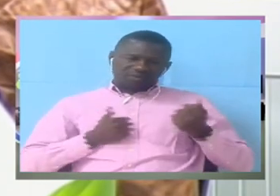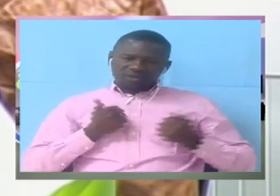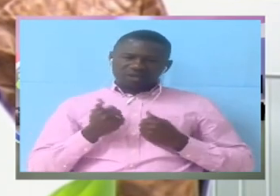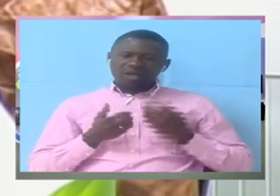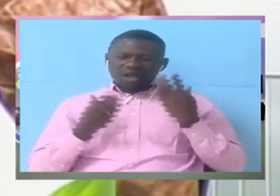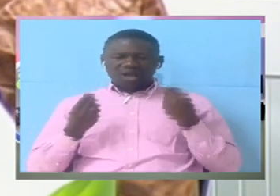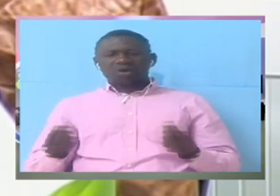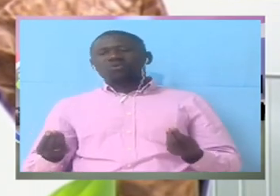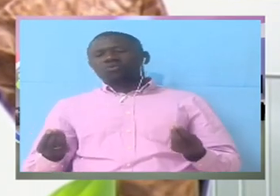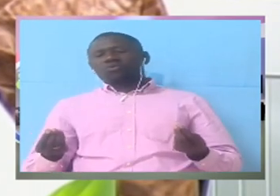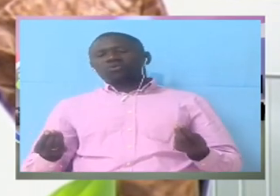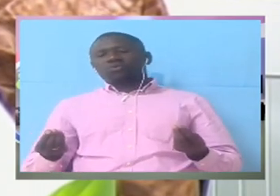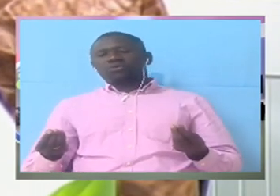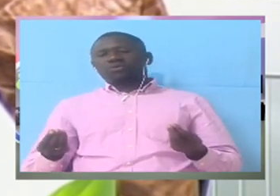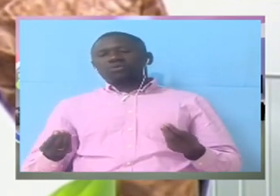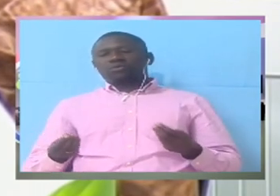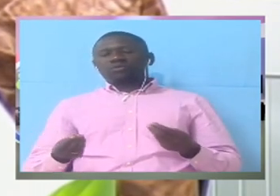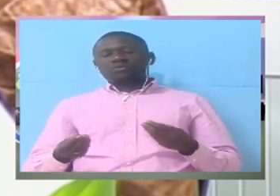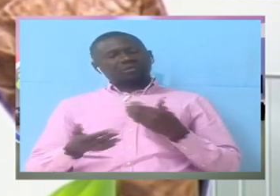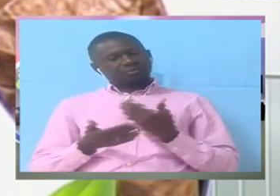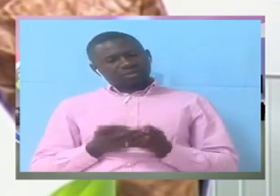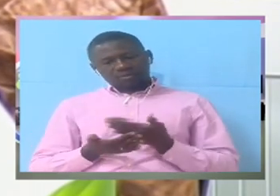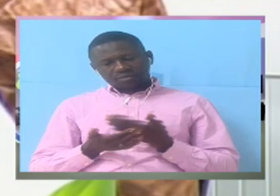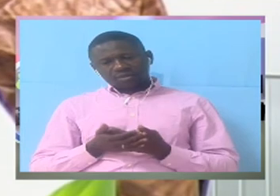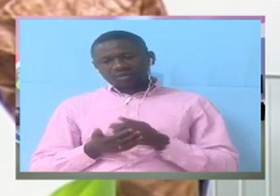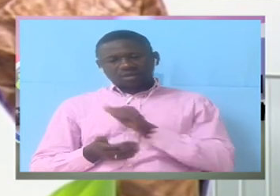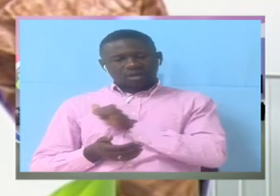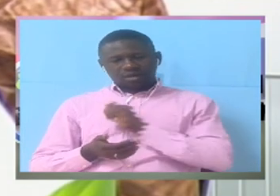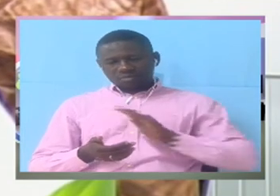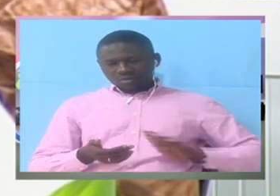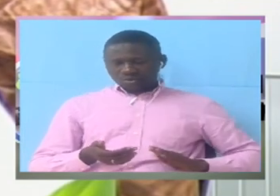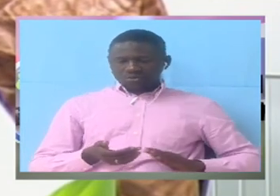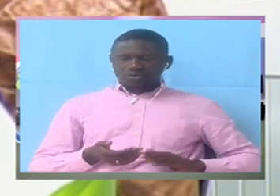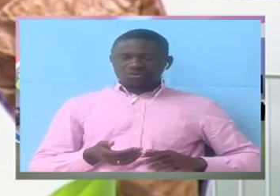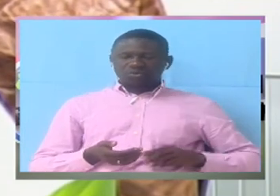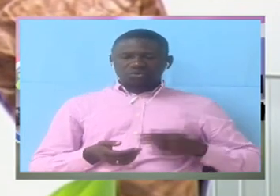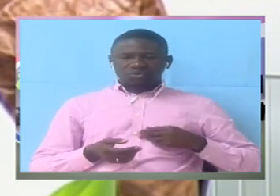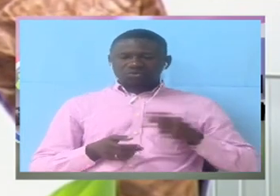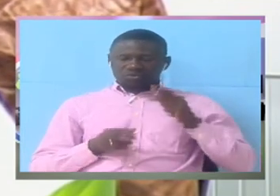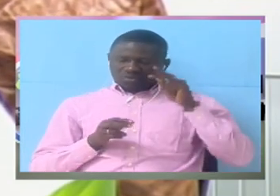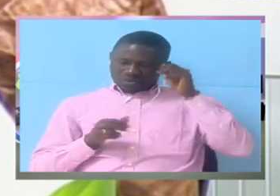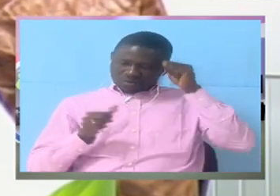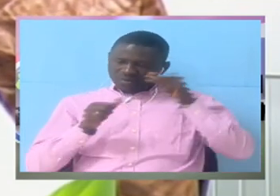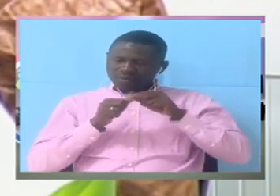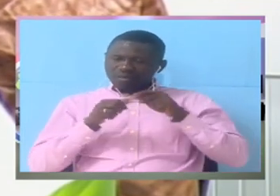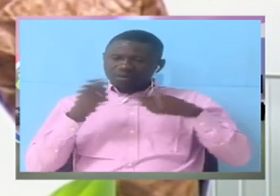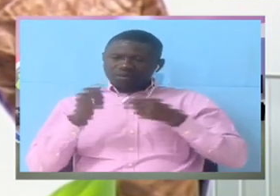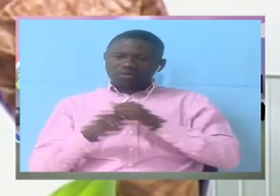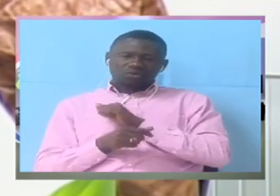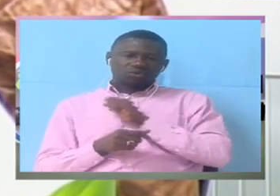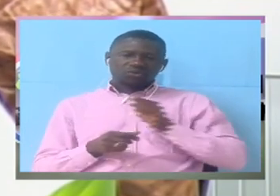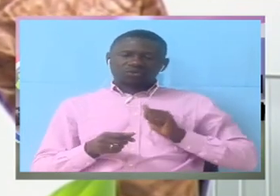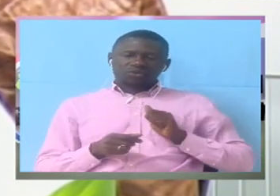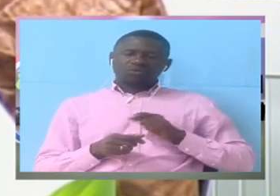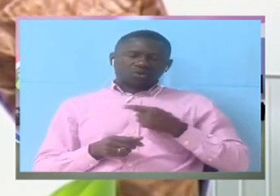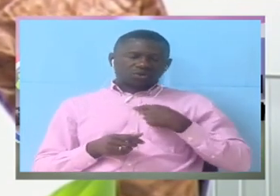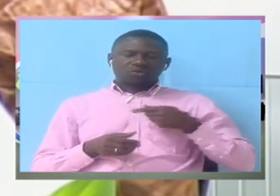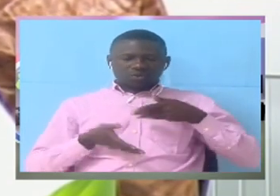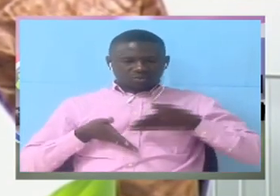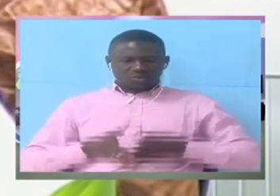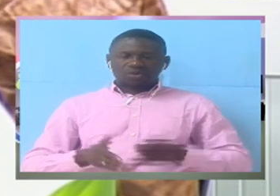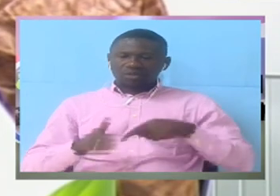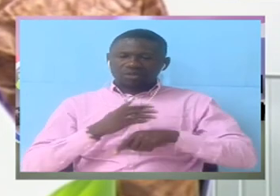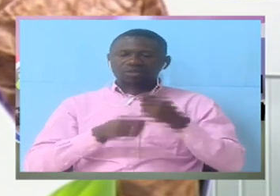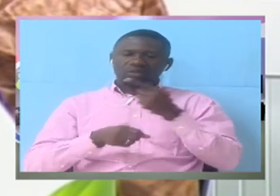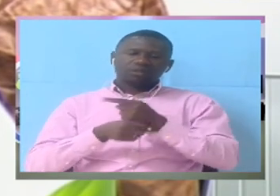is it? We appeal to him to also look at our affair. We are also